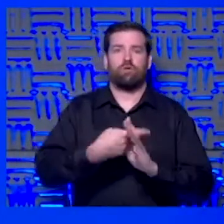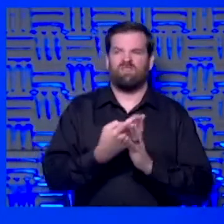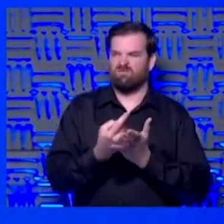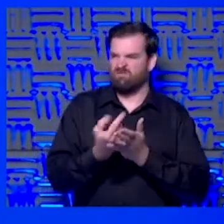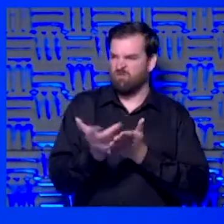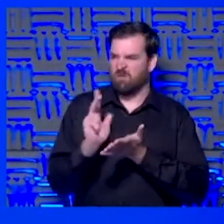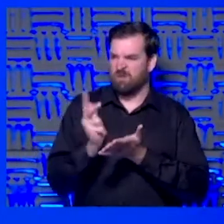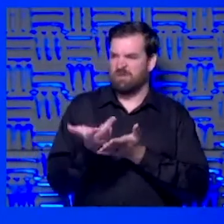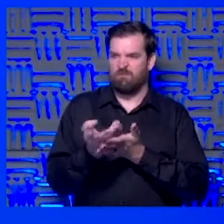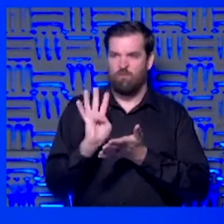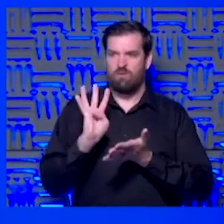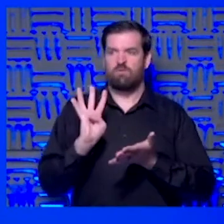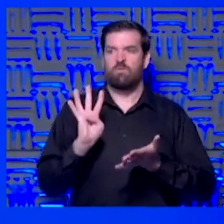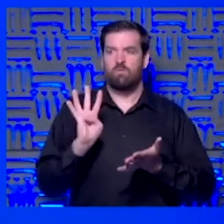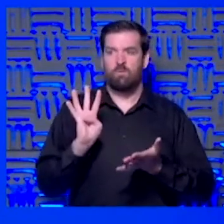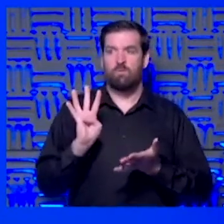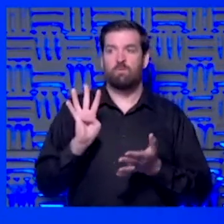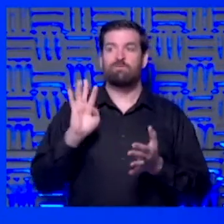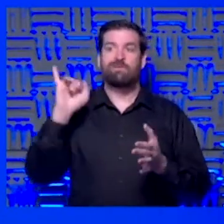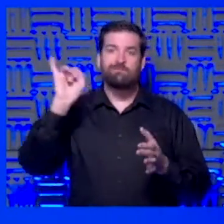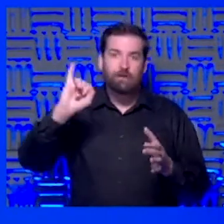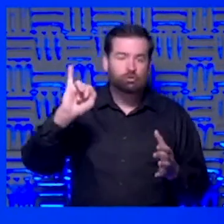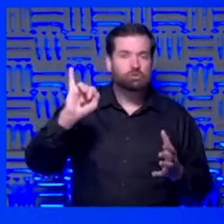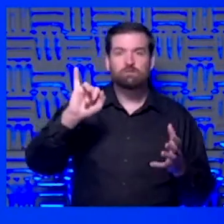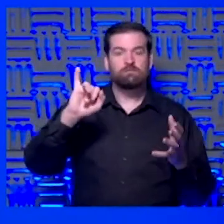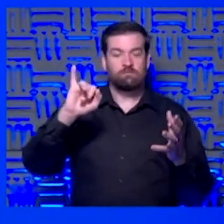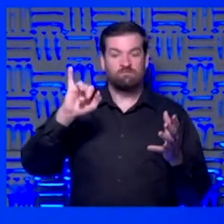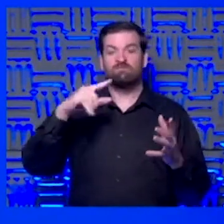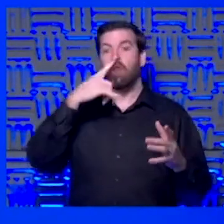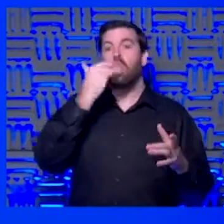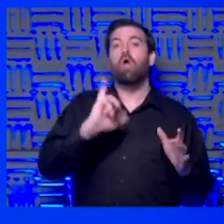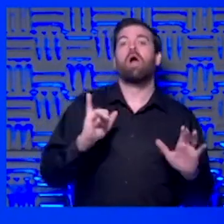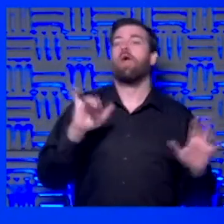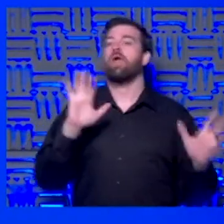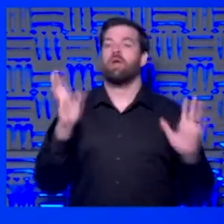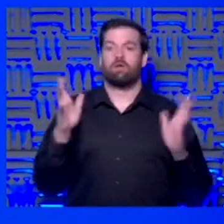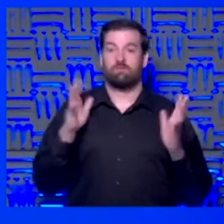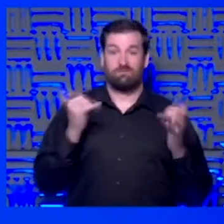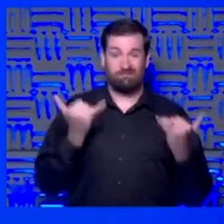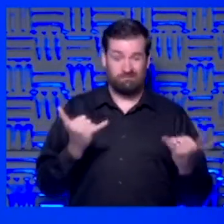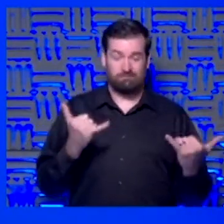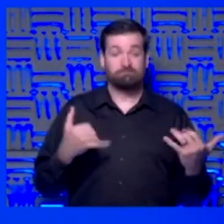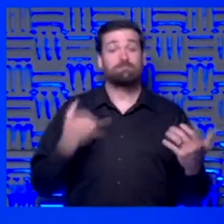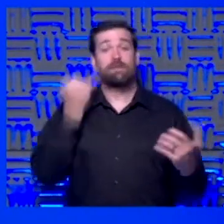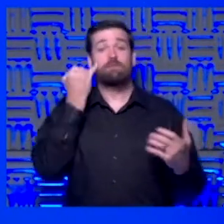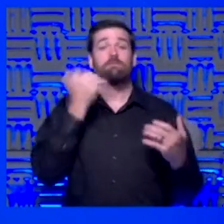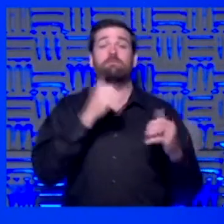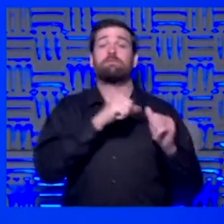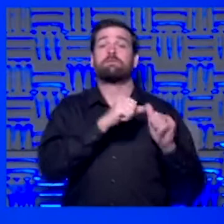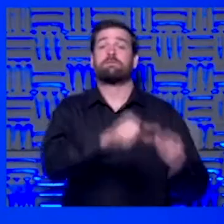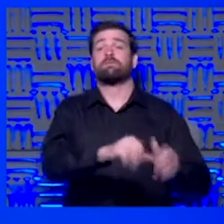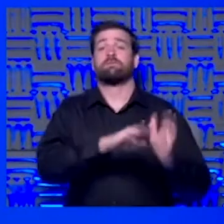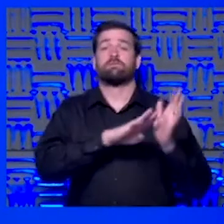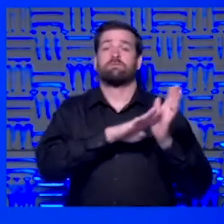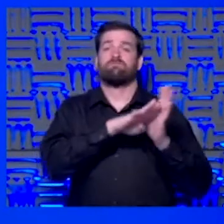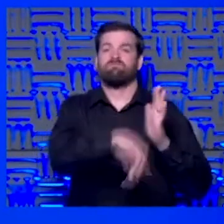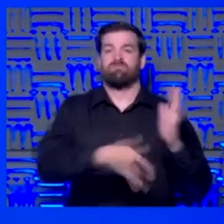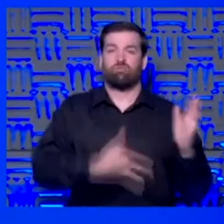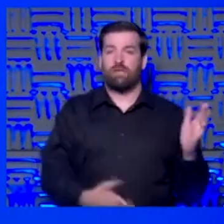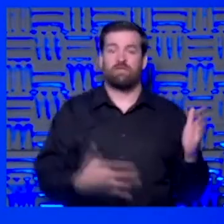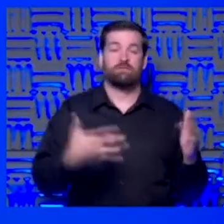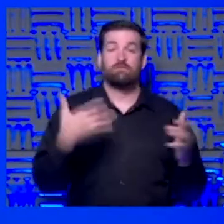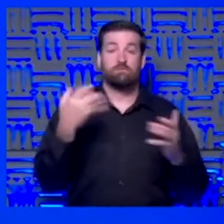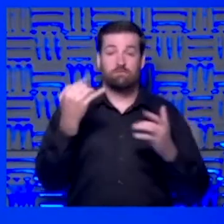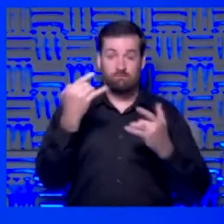weeks ago, the infection dynamics, the climate was much different than it is now. And if it continues on this trend, if we don't have